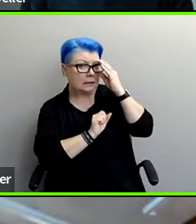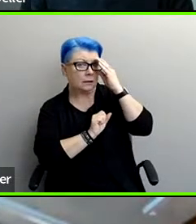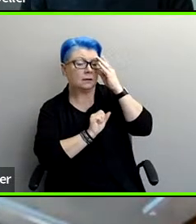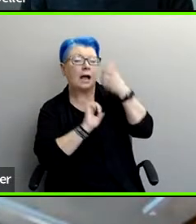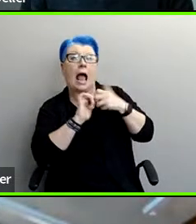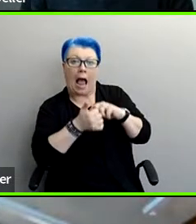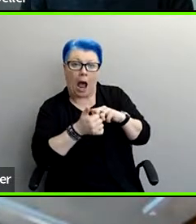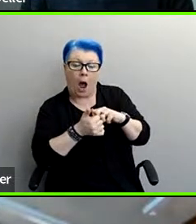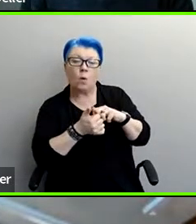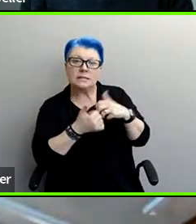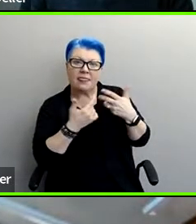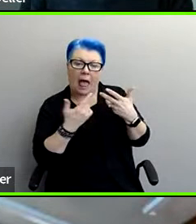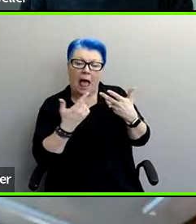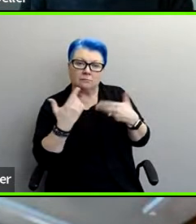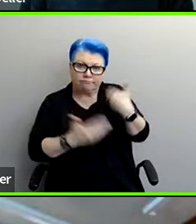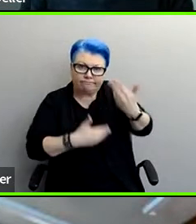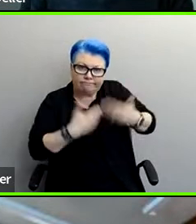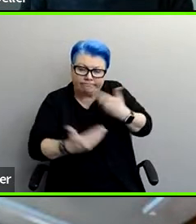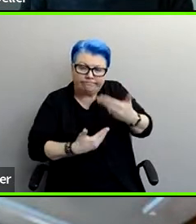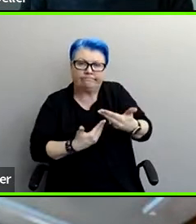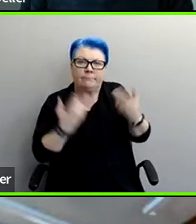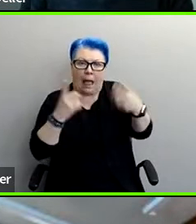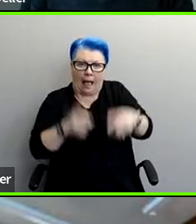How is that working for us?